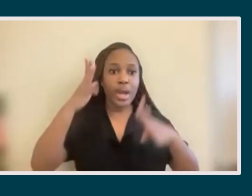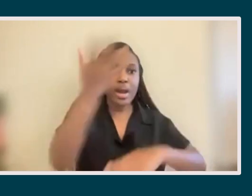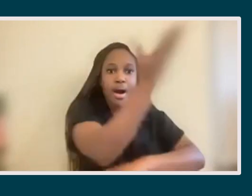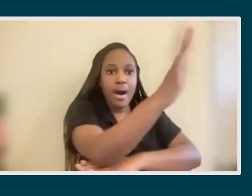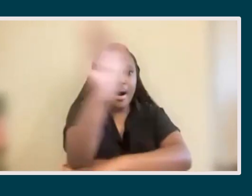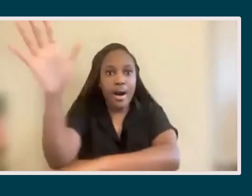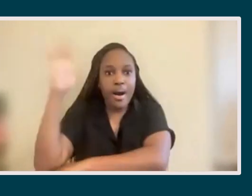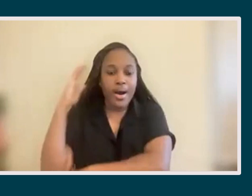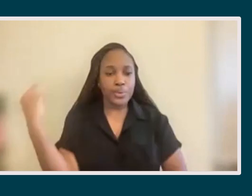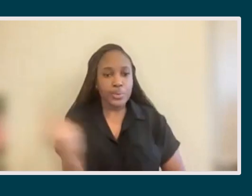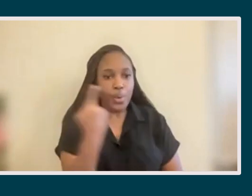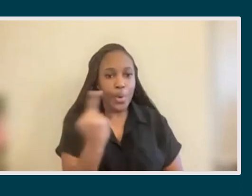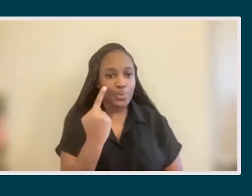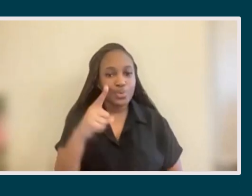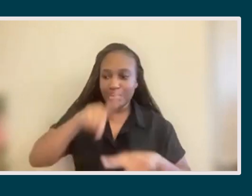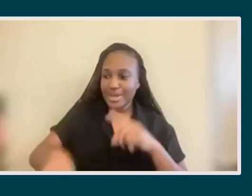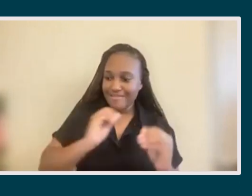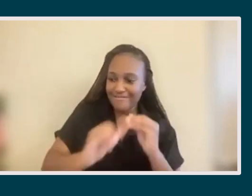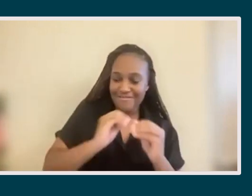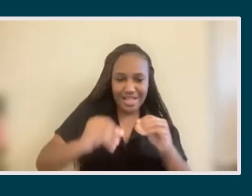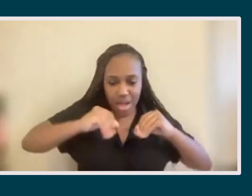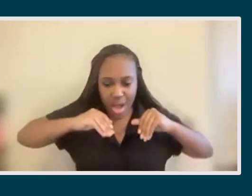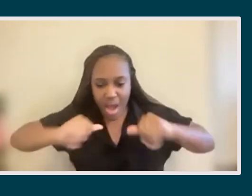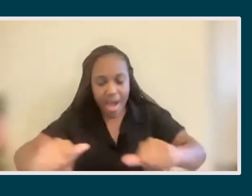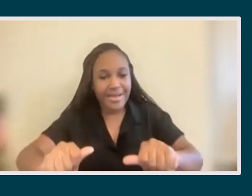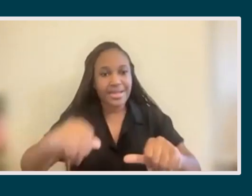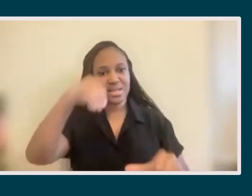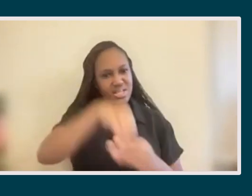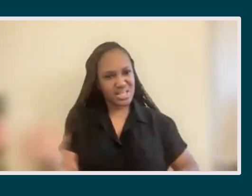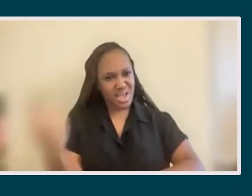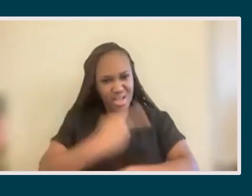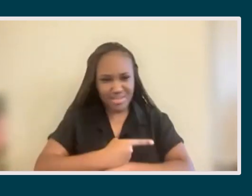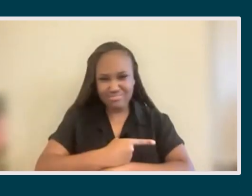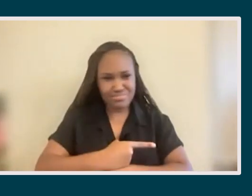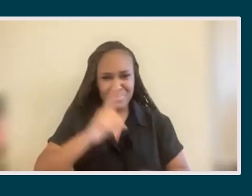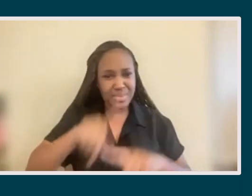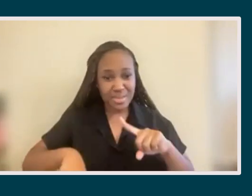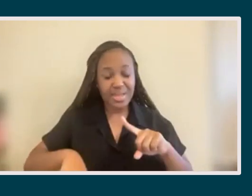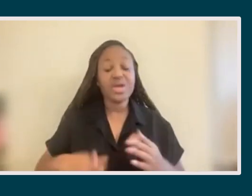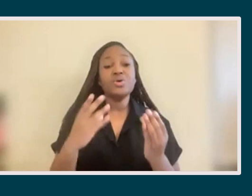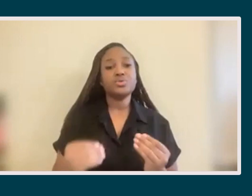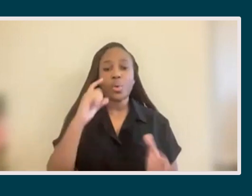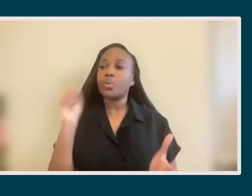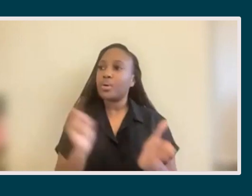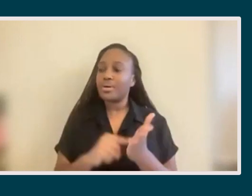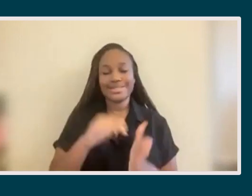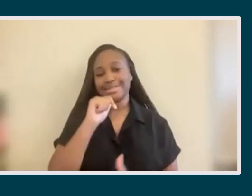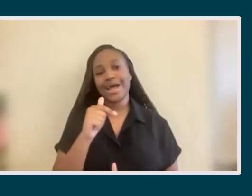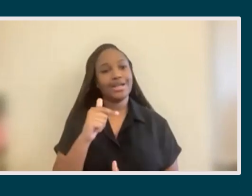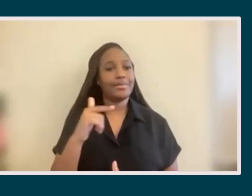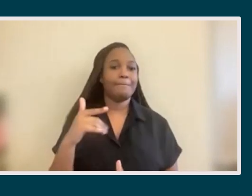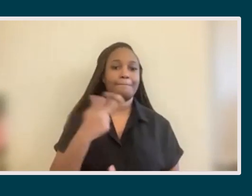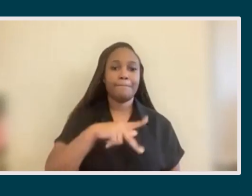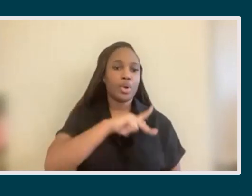don't rehabilitate soil in a day. So recognizing that this is not a personal failing